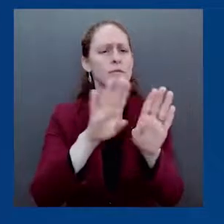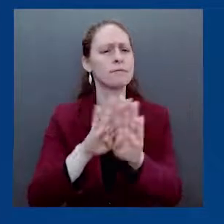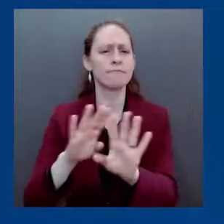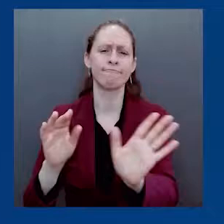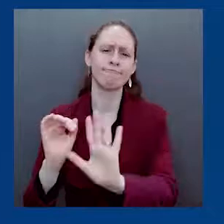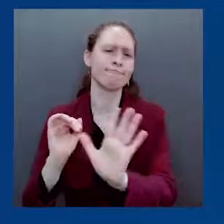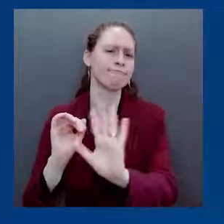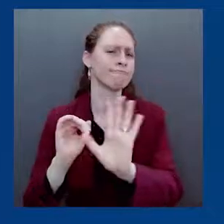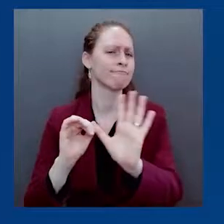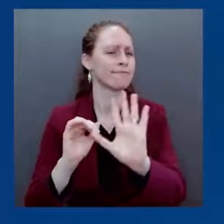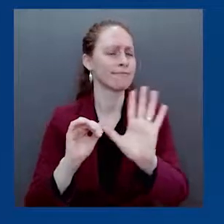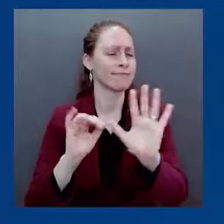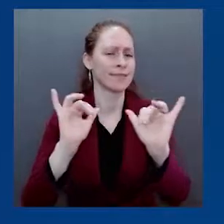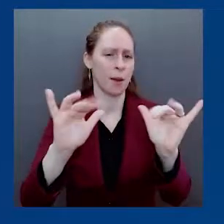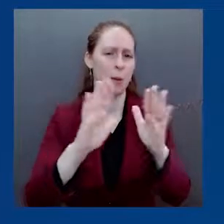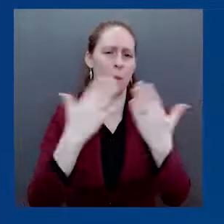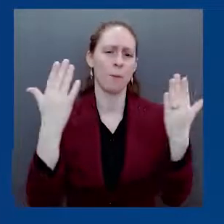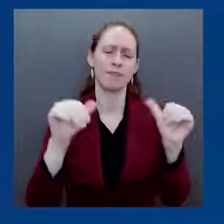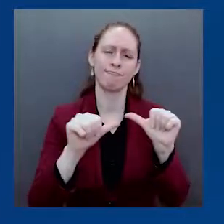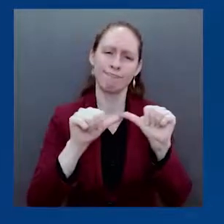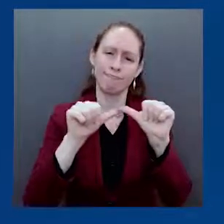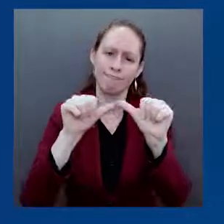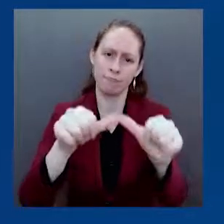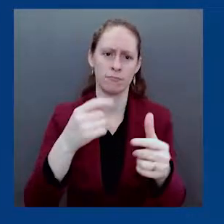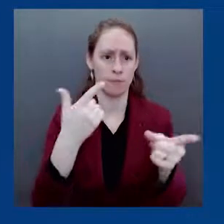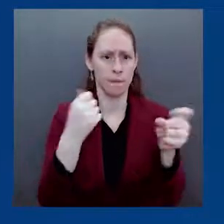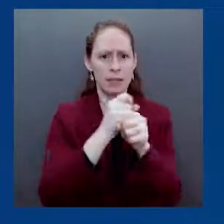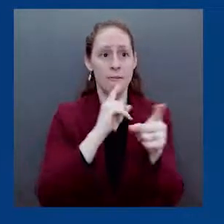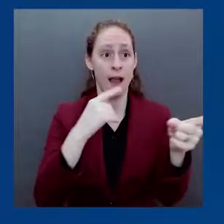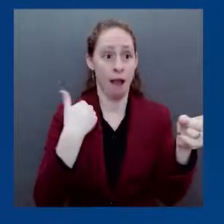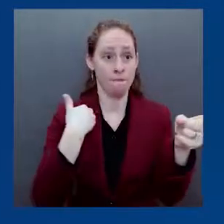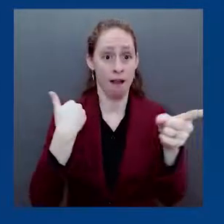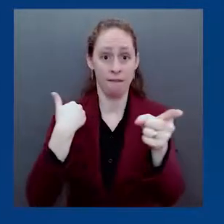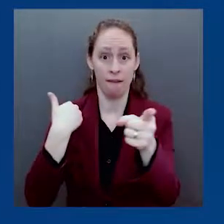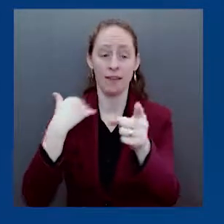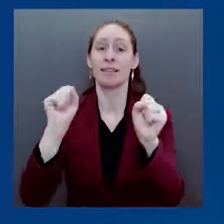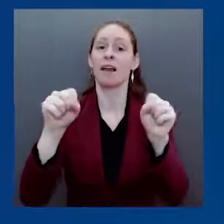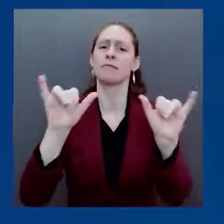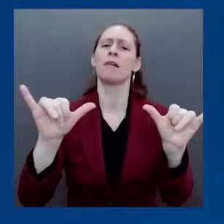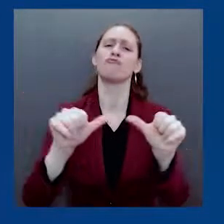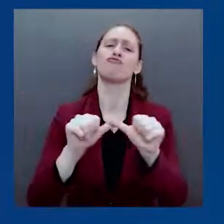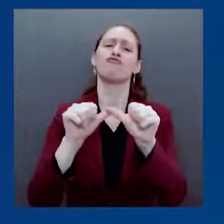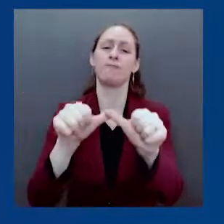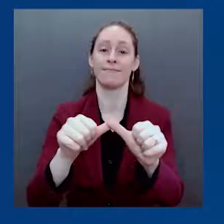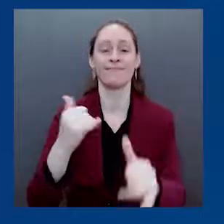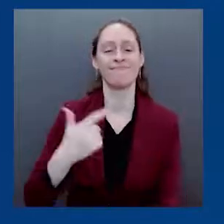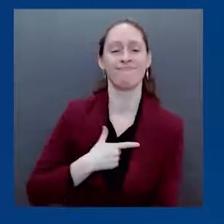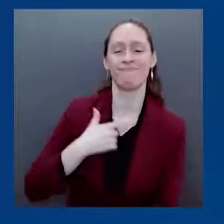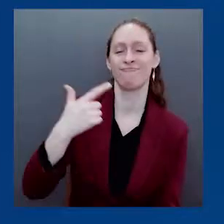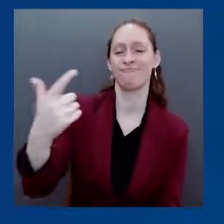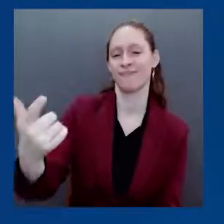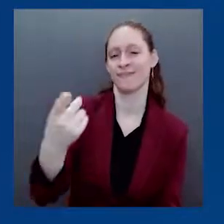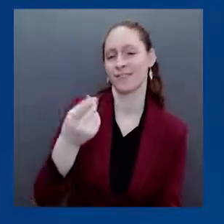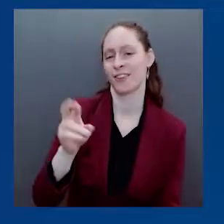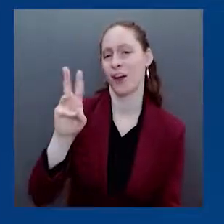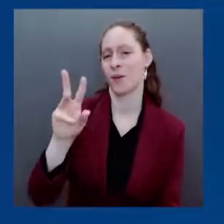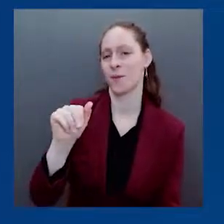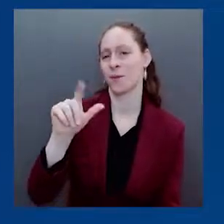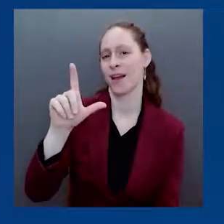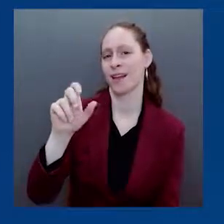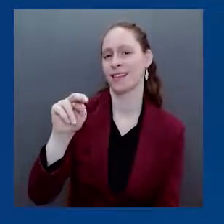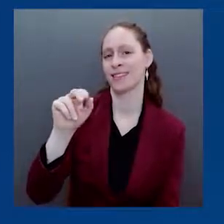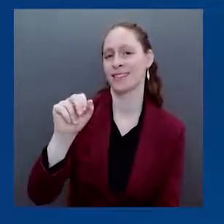to ensure they can be open. With that, over to Dr. Walensky. Dr. Walensky? Thank you, Jeff.